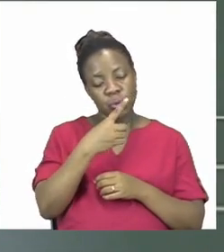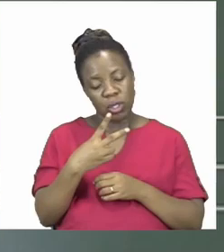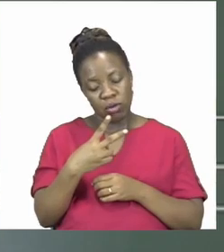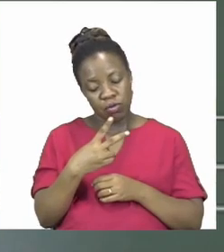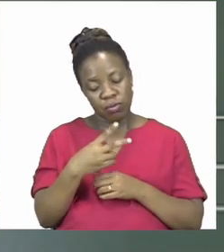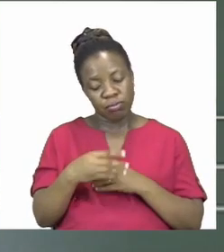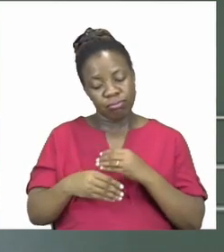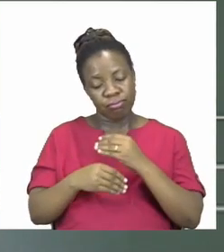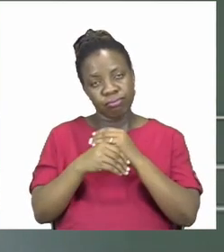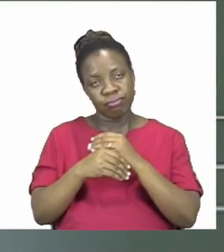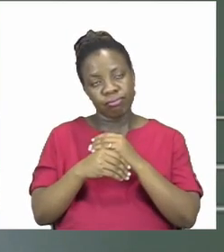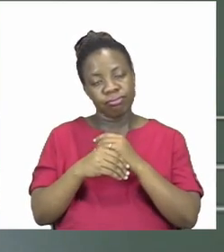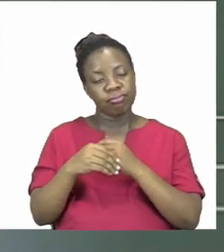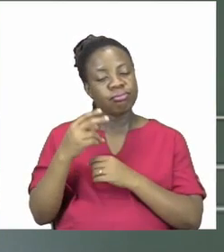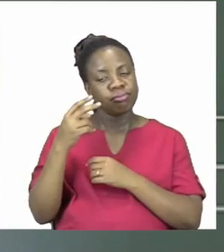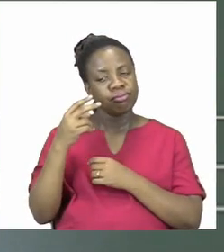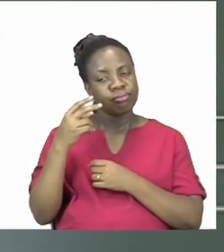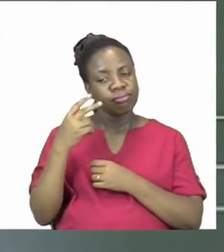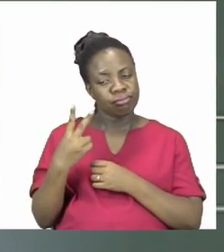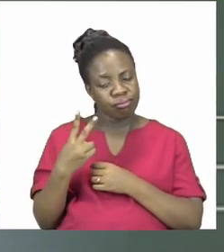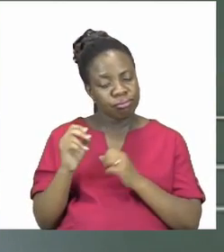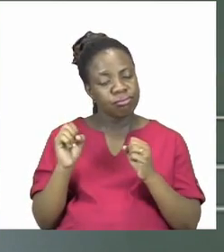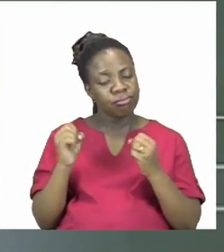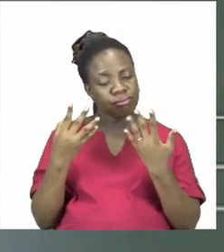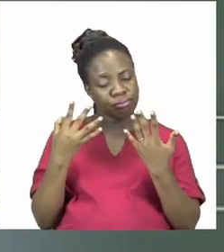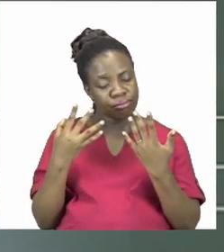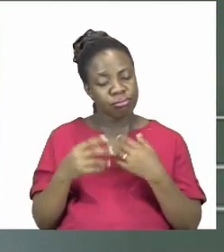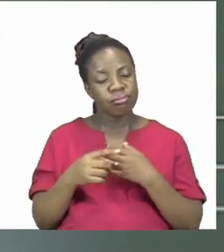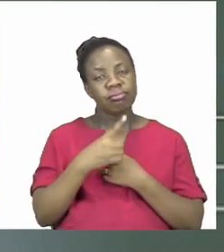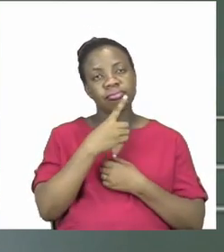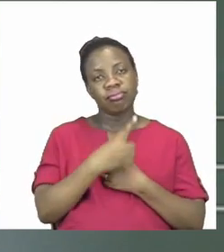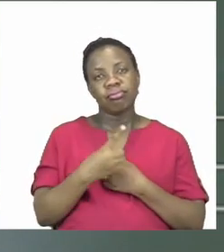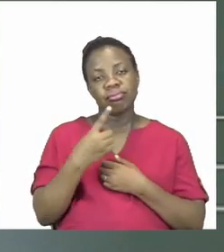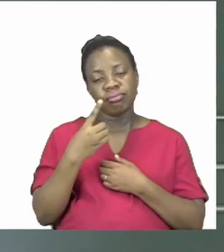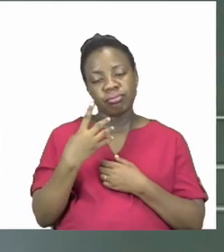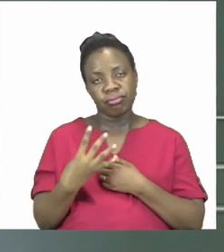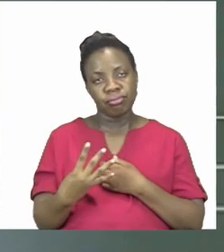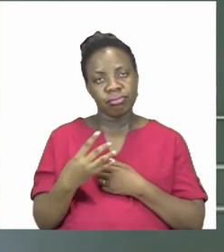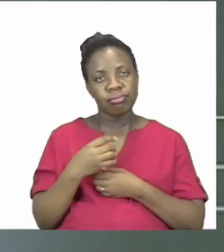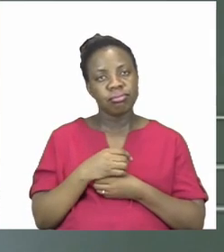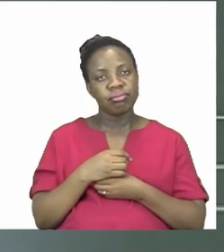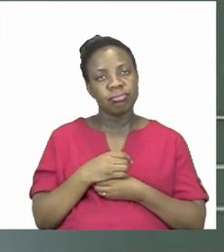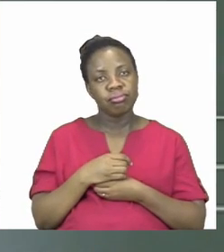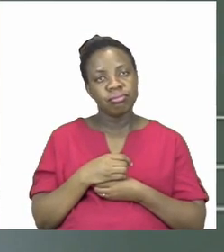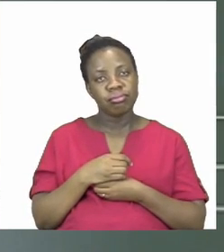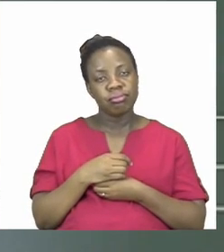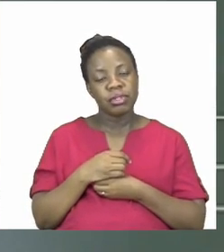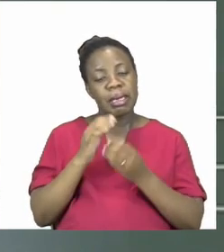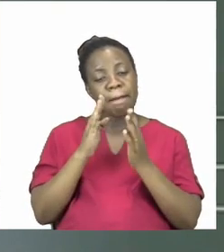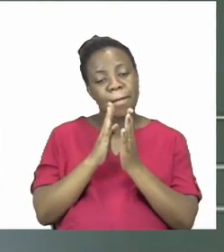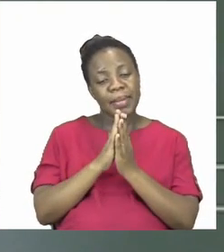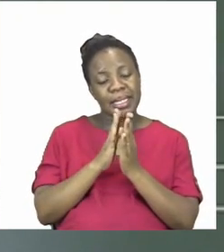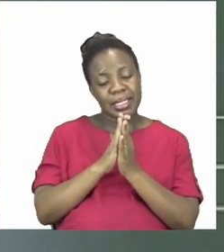2 is, we know, 14. So we make sure that our